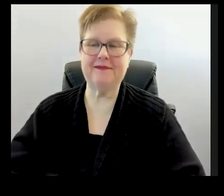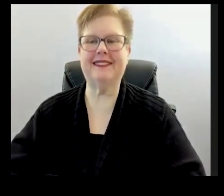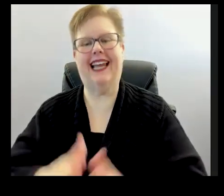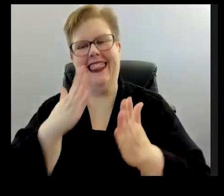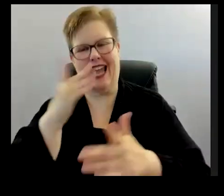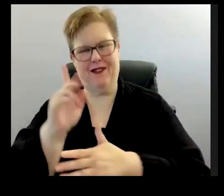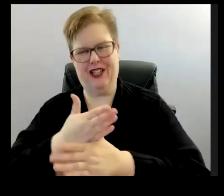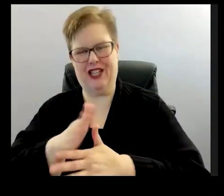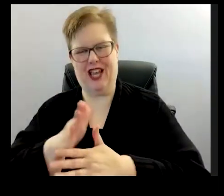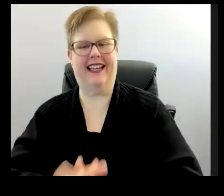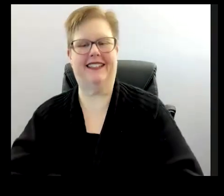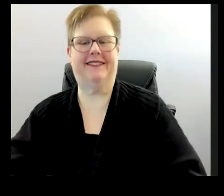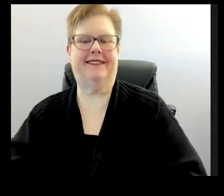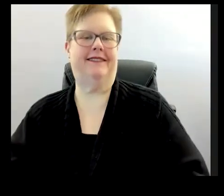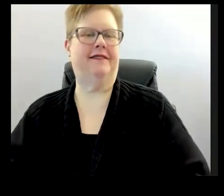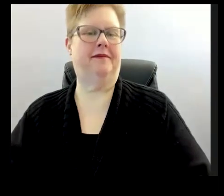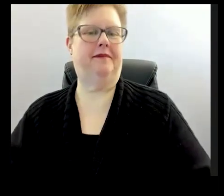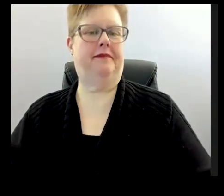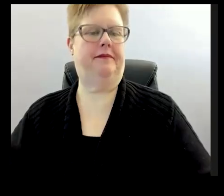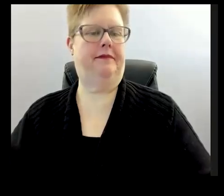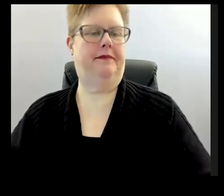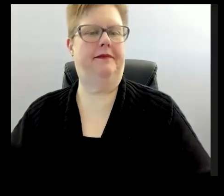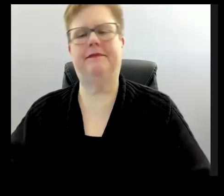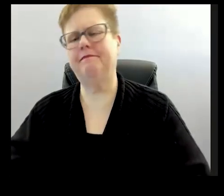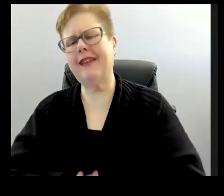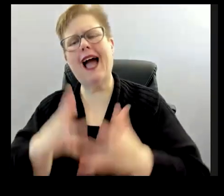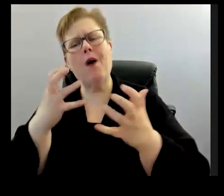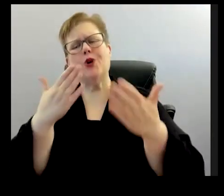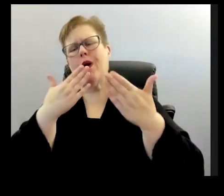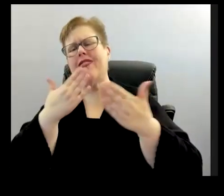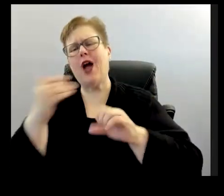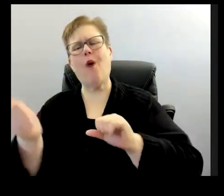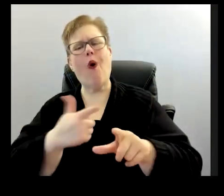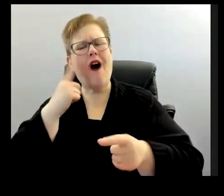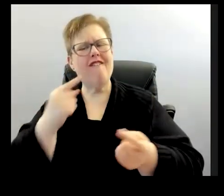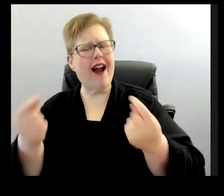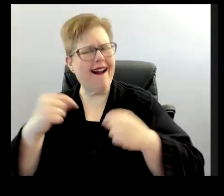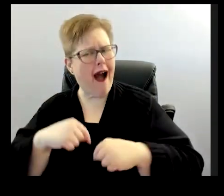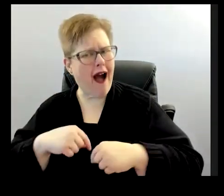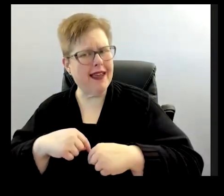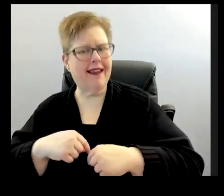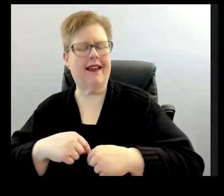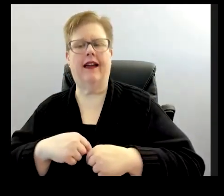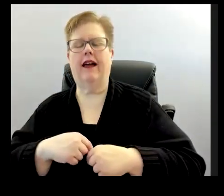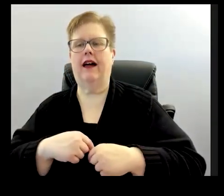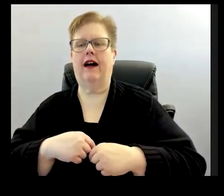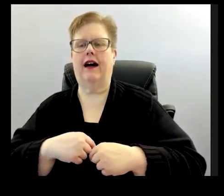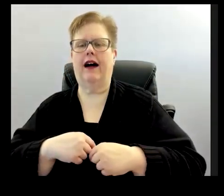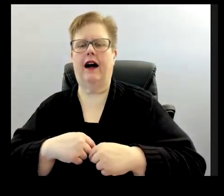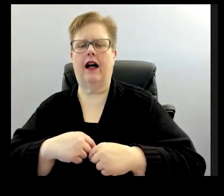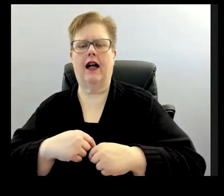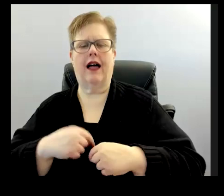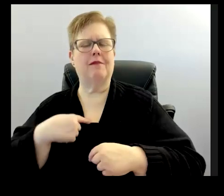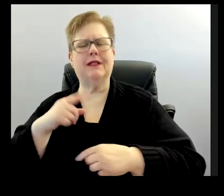Thank you for sharing, Diana. So I want to thank all of you also for coming. Um, and